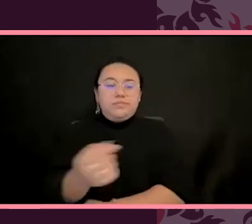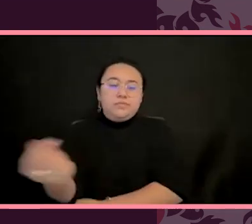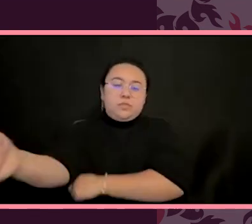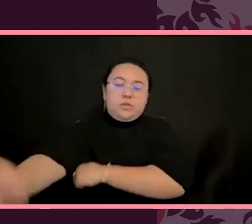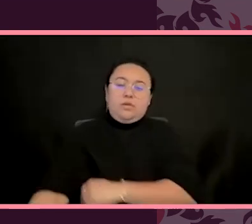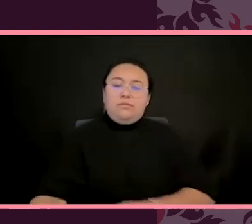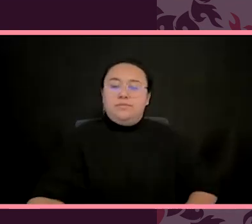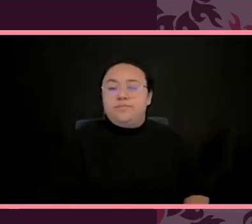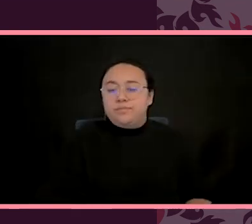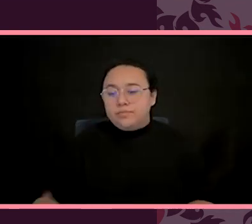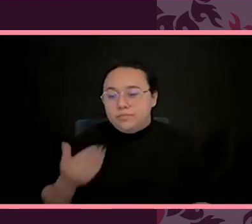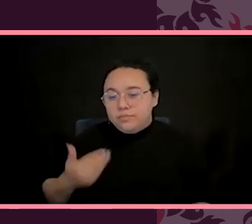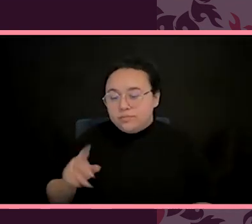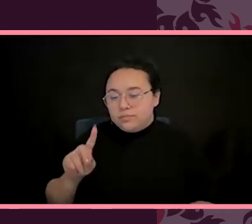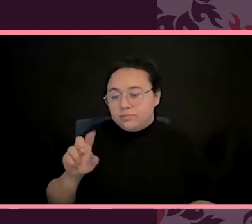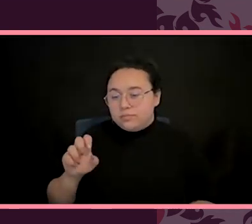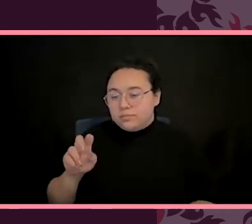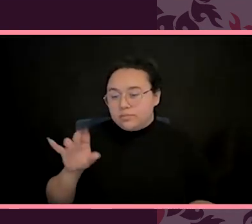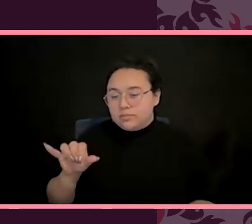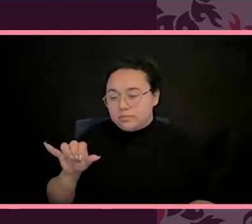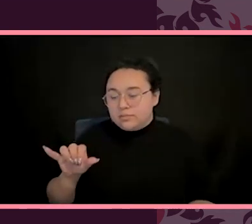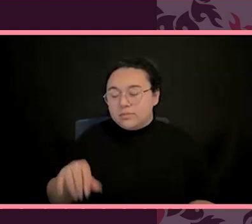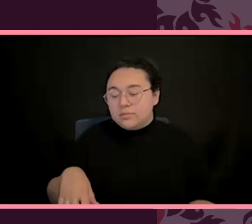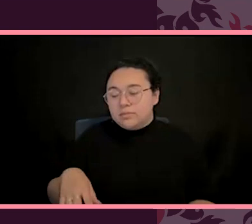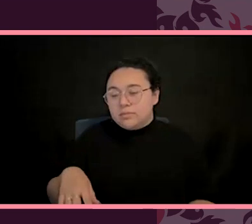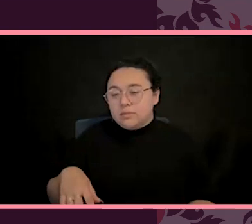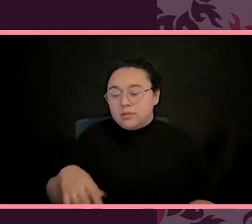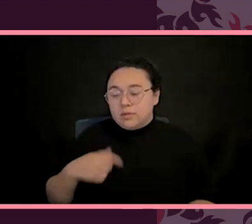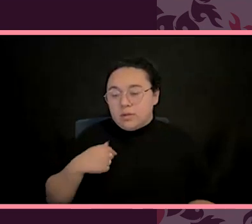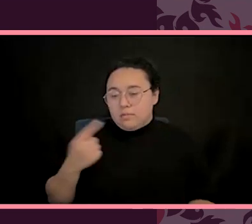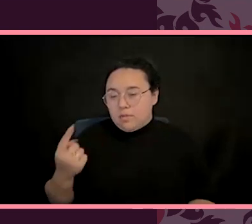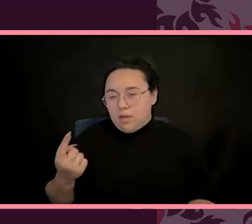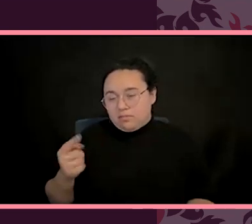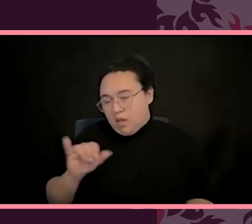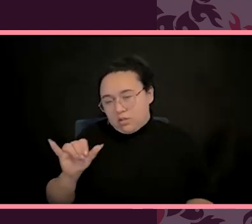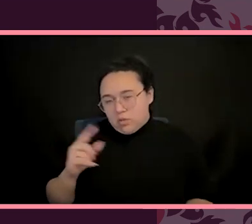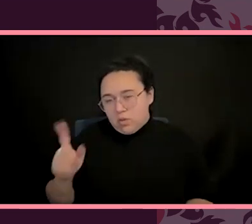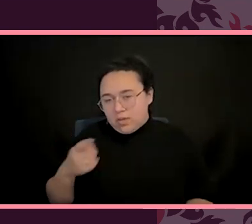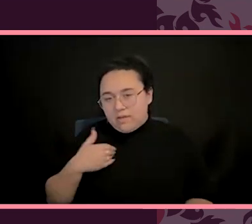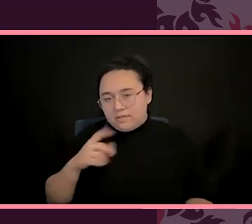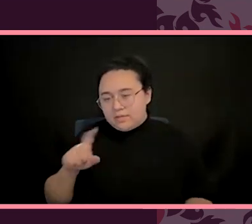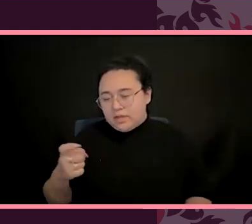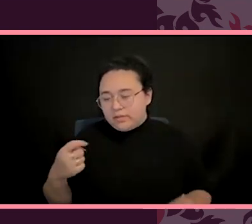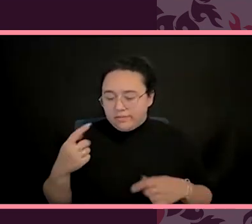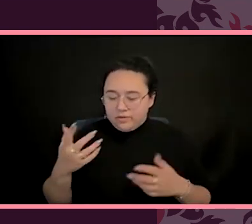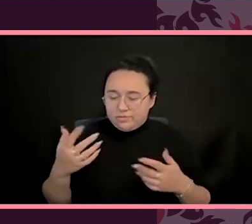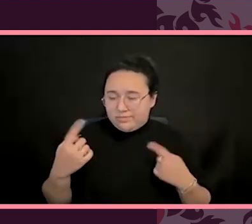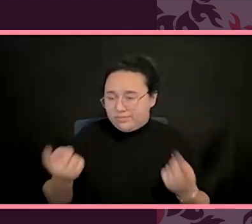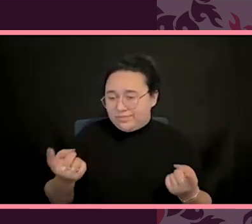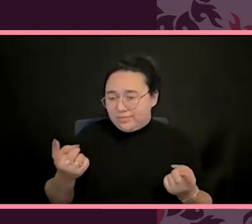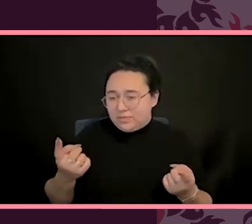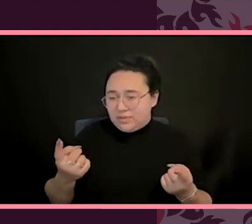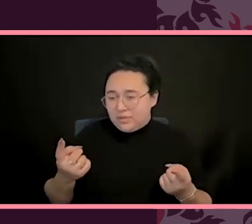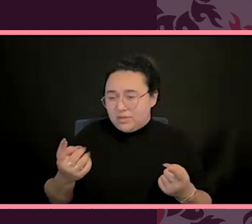Oh, this is Destiny. I'll speak to that too. So I also have only had my diagnosis for maybe going